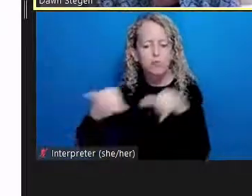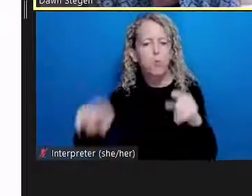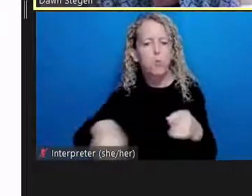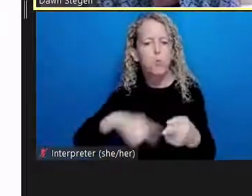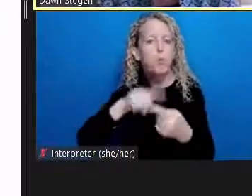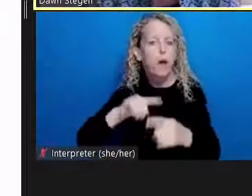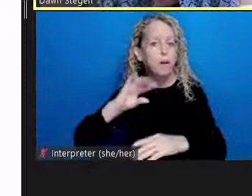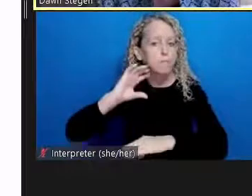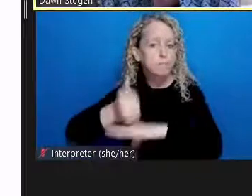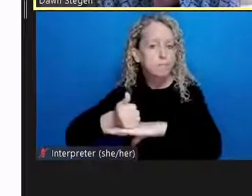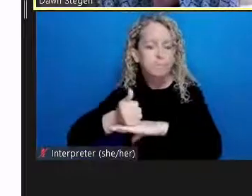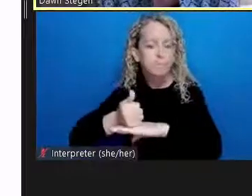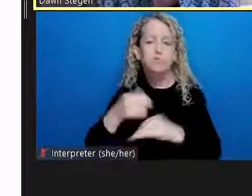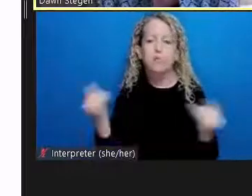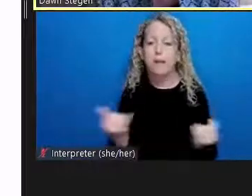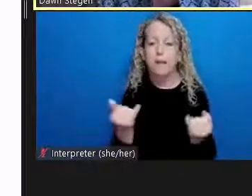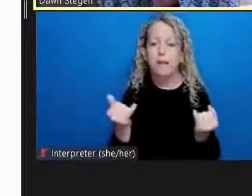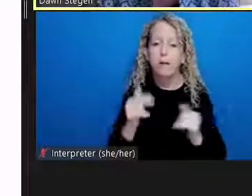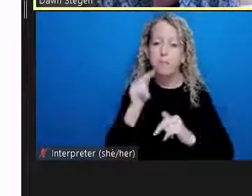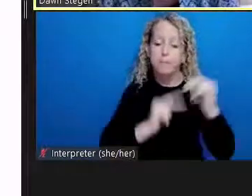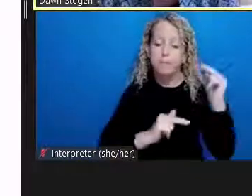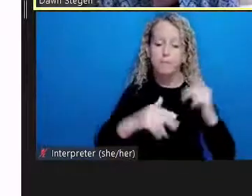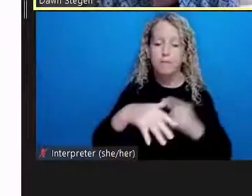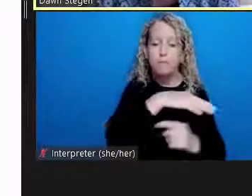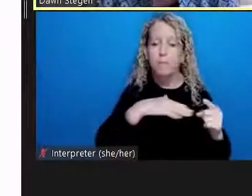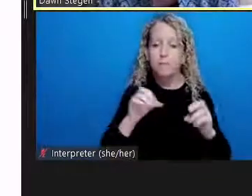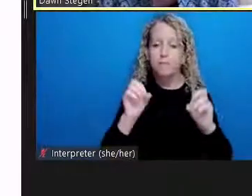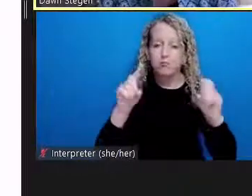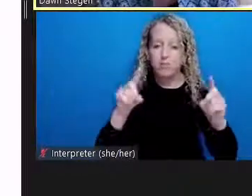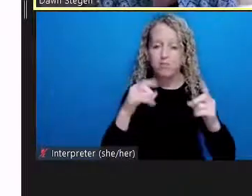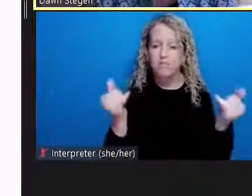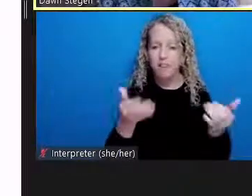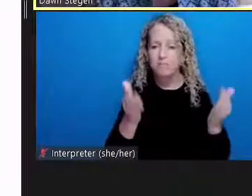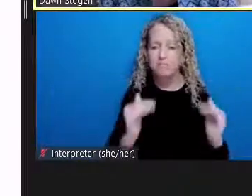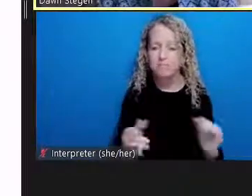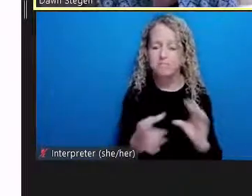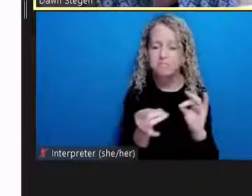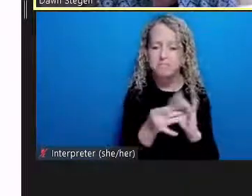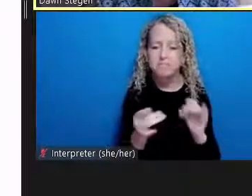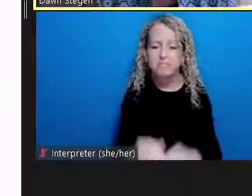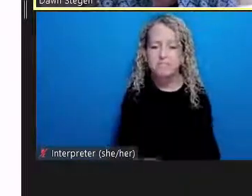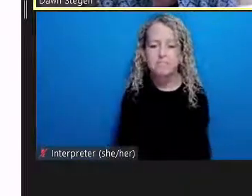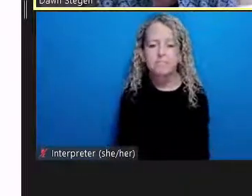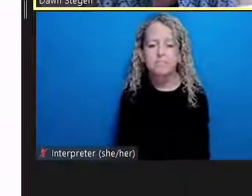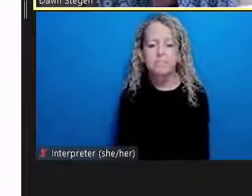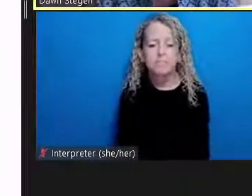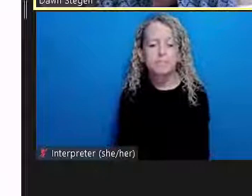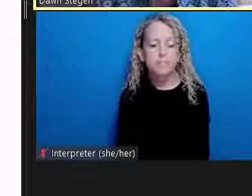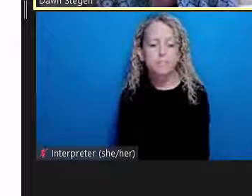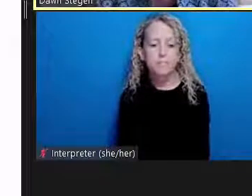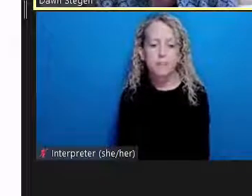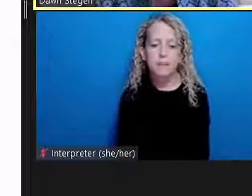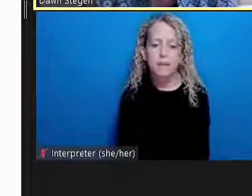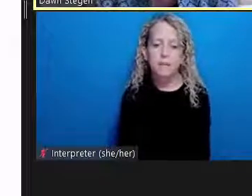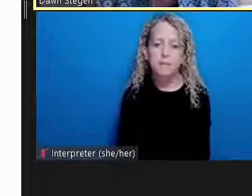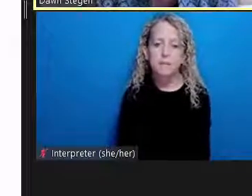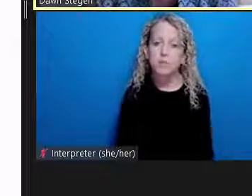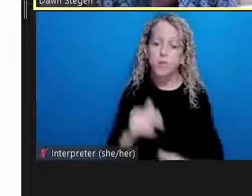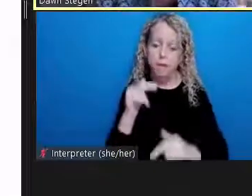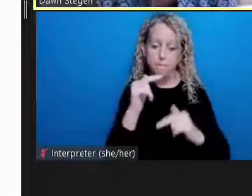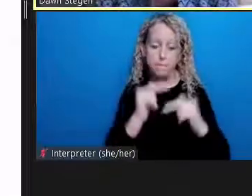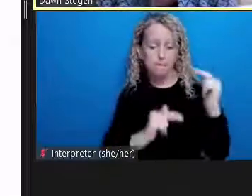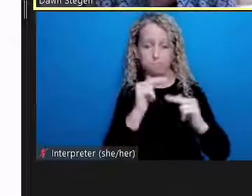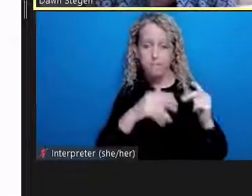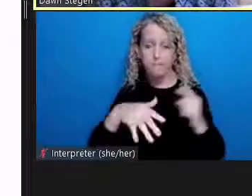quick look at the built environment in education. So recommendations for the built environment standards were advanced by